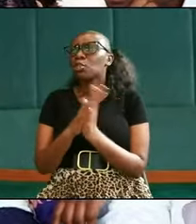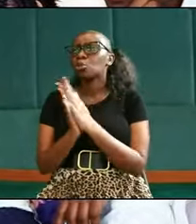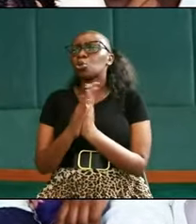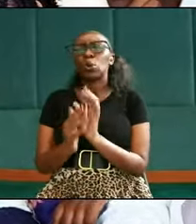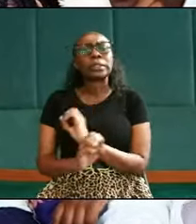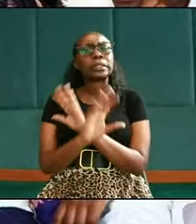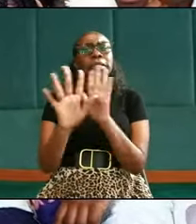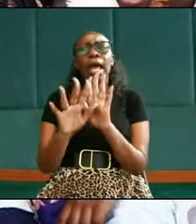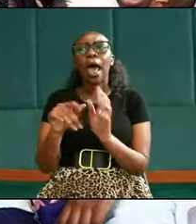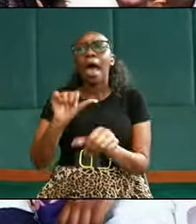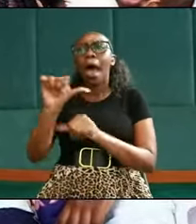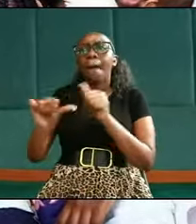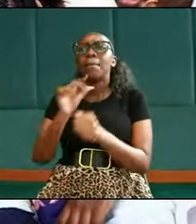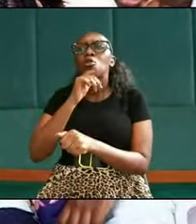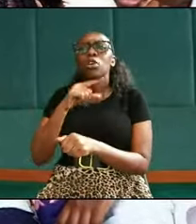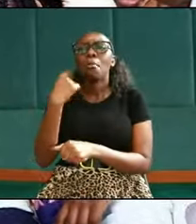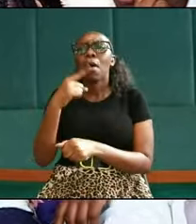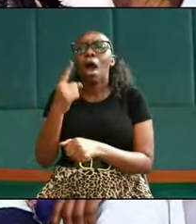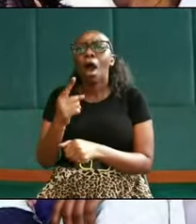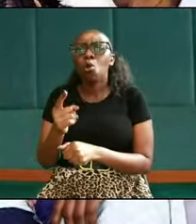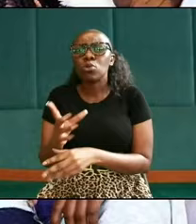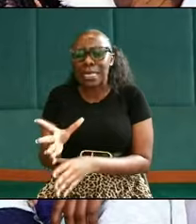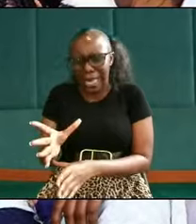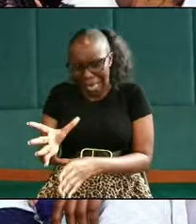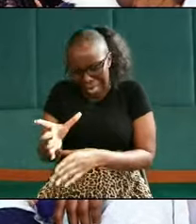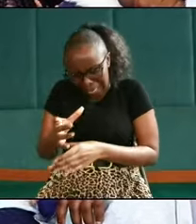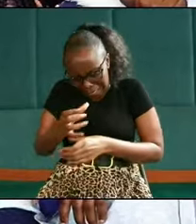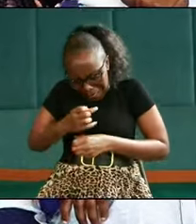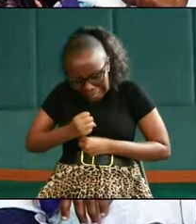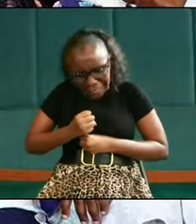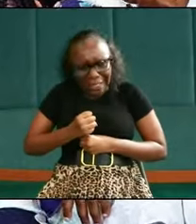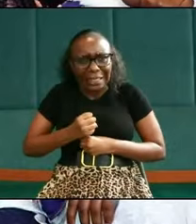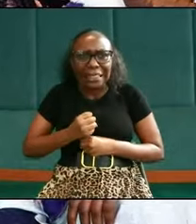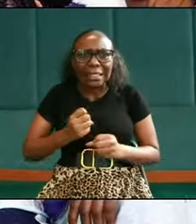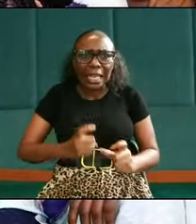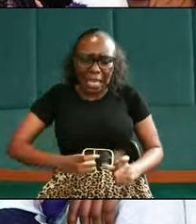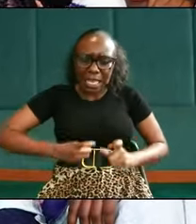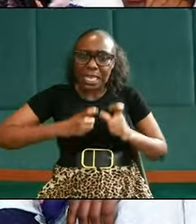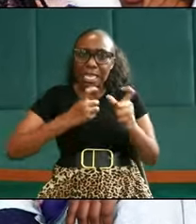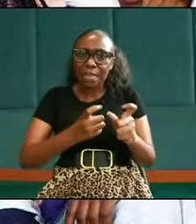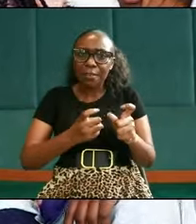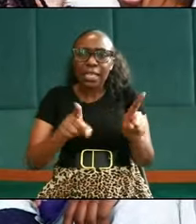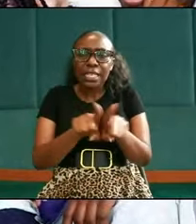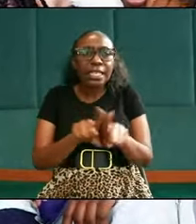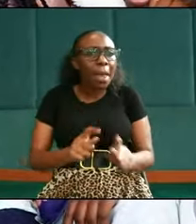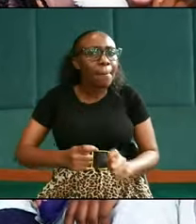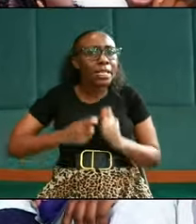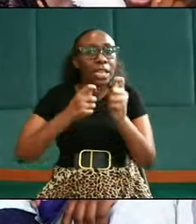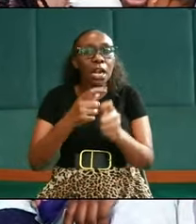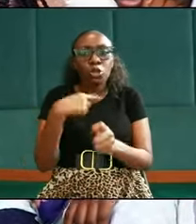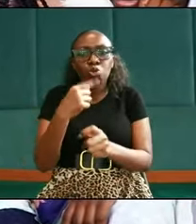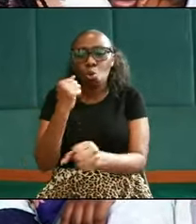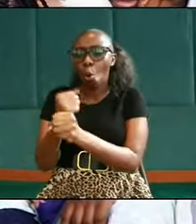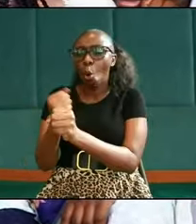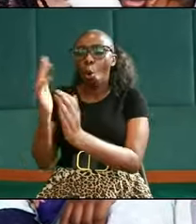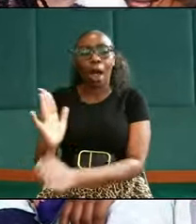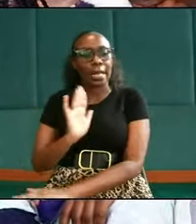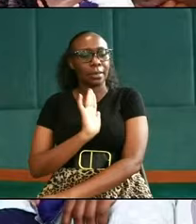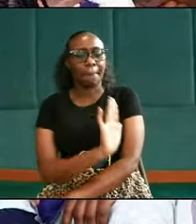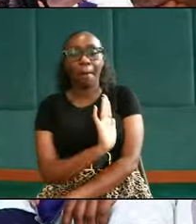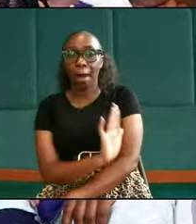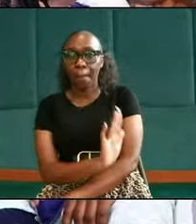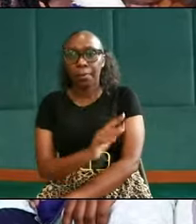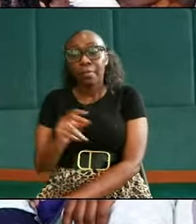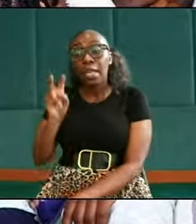of a man who entrusted valuable gifts or talents to his workers. If you look at verse 14